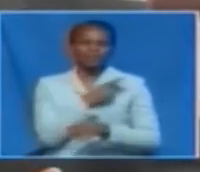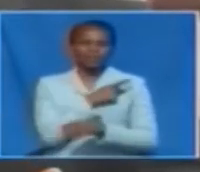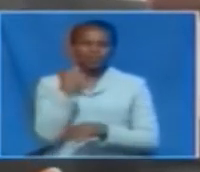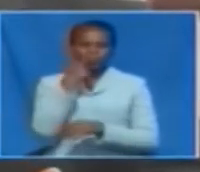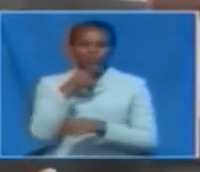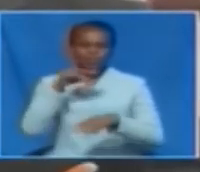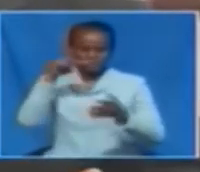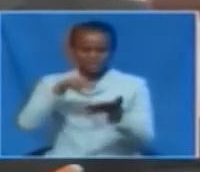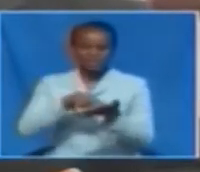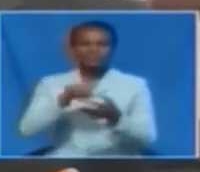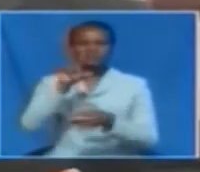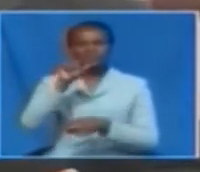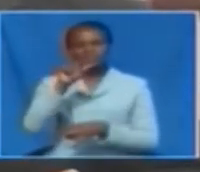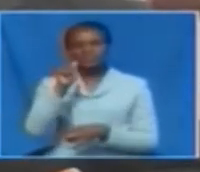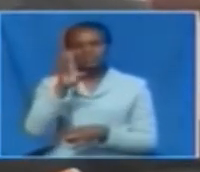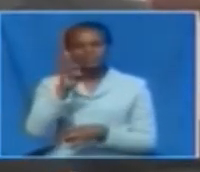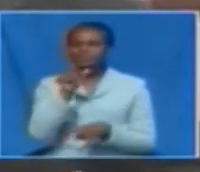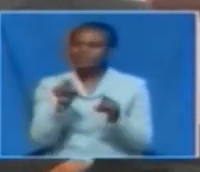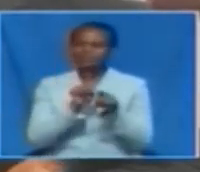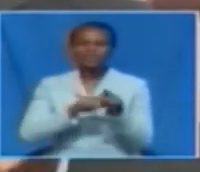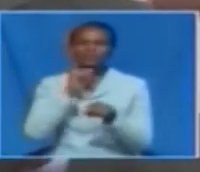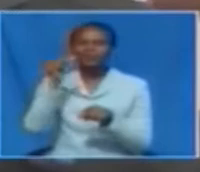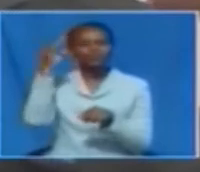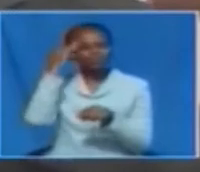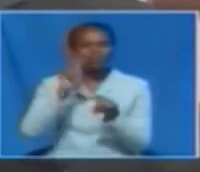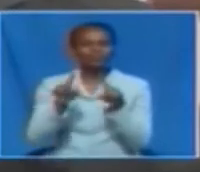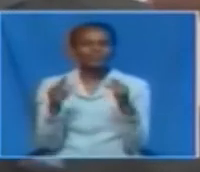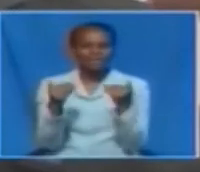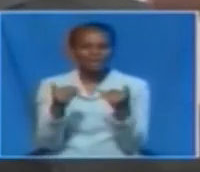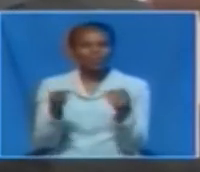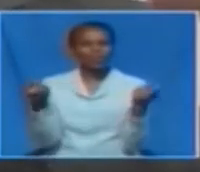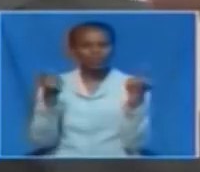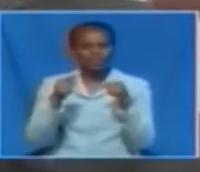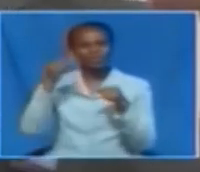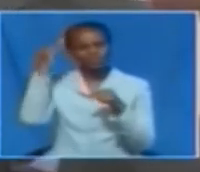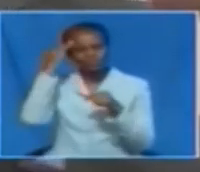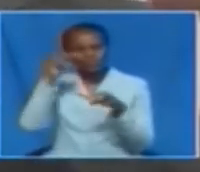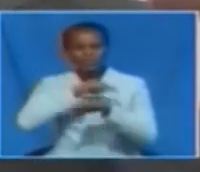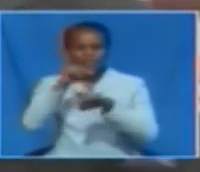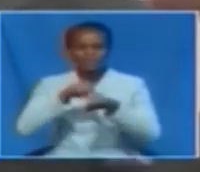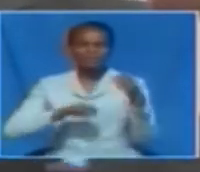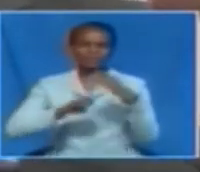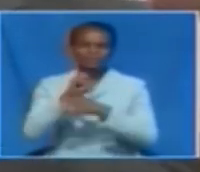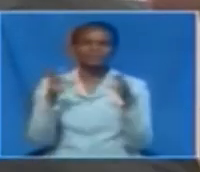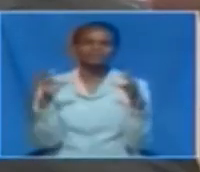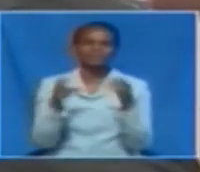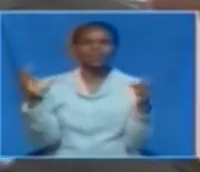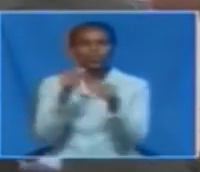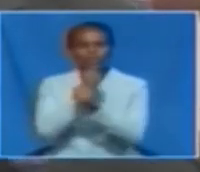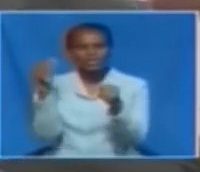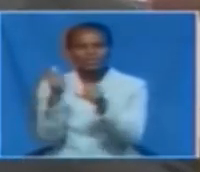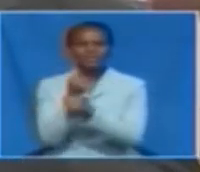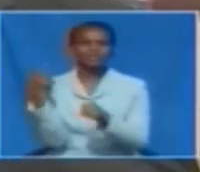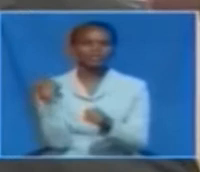stand in 2016, some of them you may not even know them. But as they become known, they become part of the National Executive Committee, they win their seats in